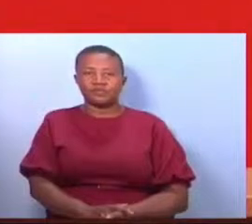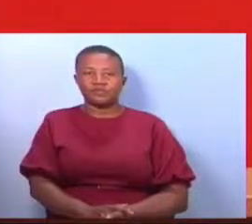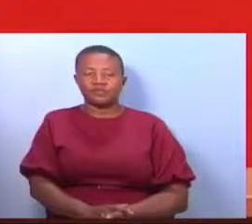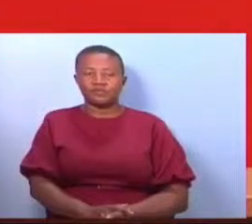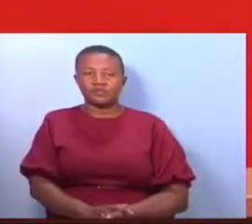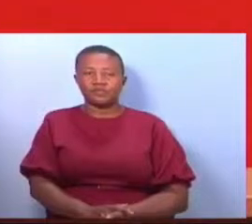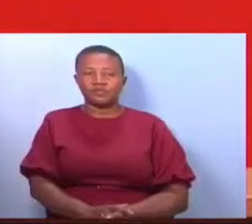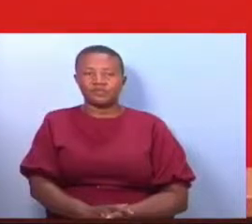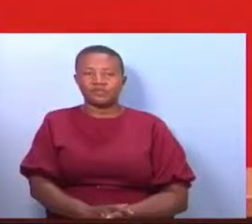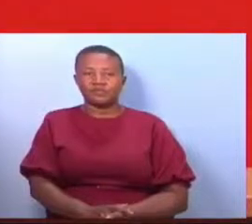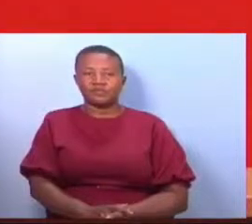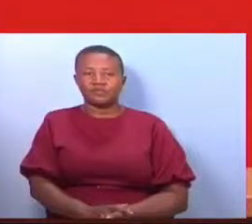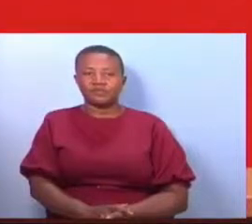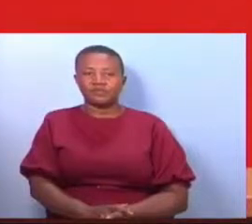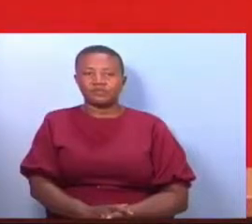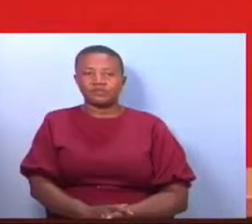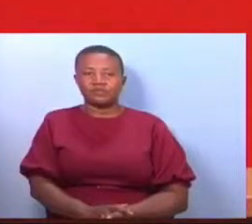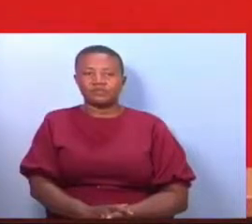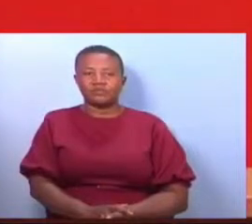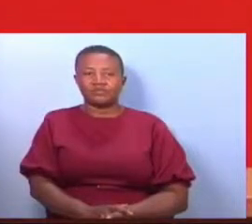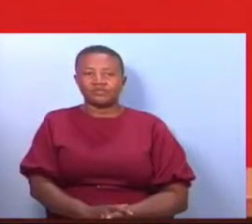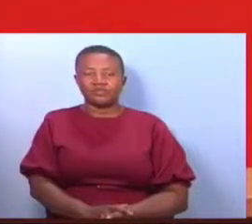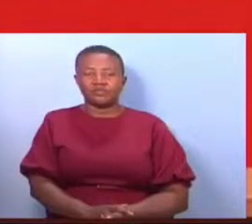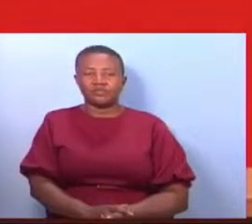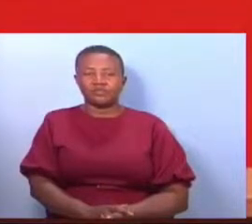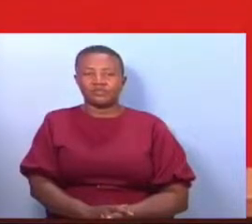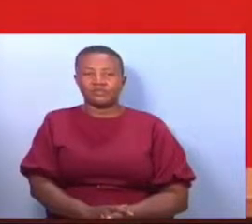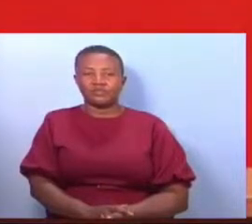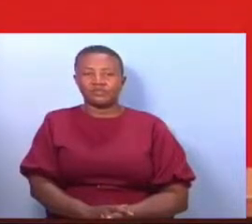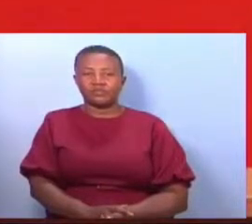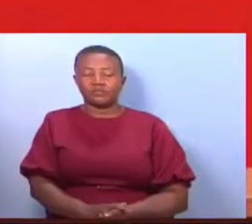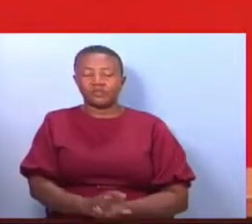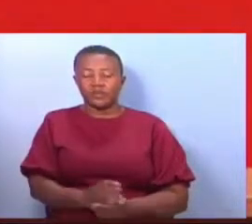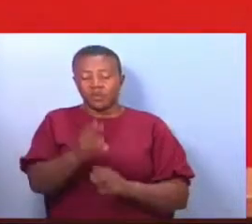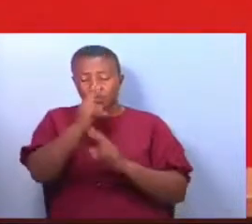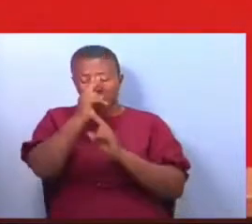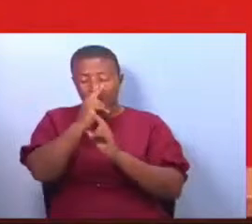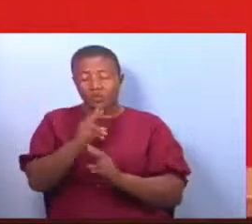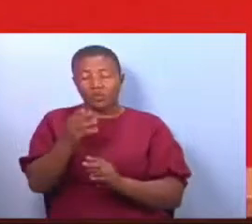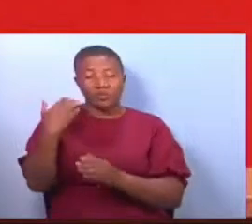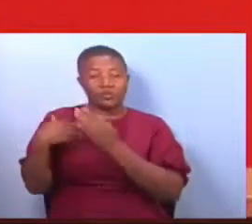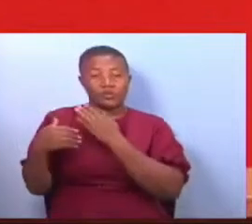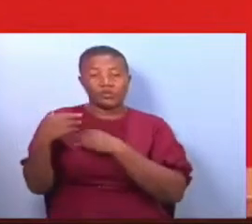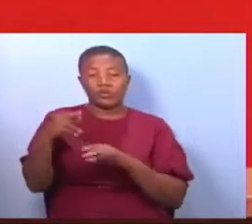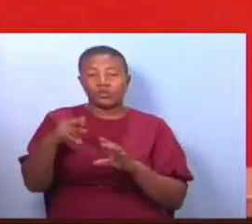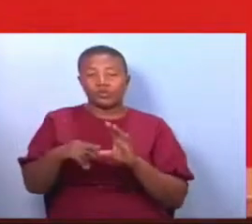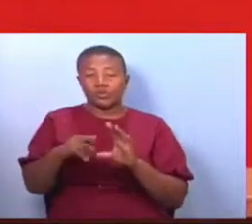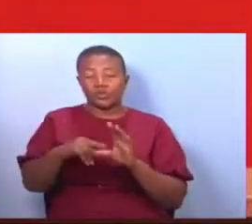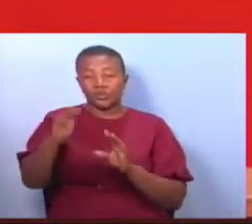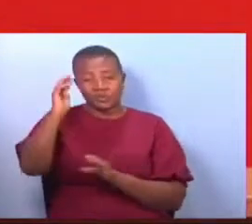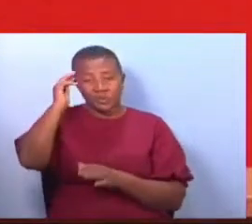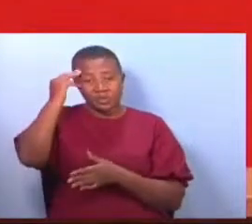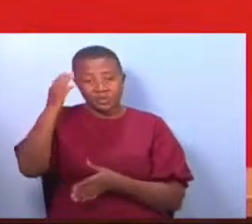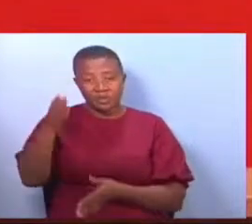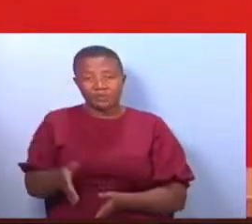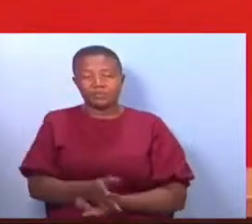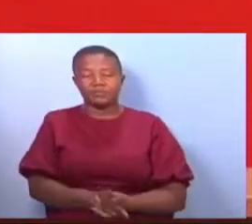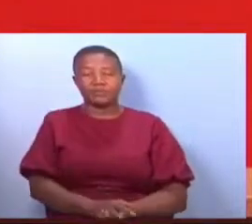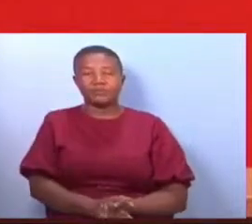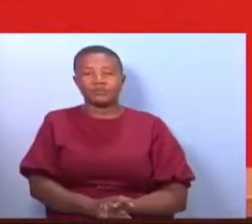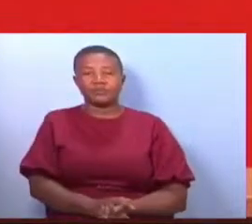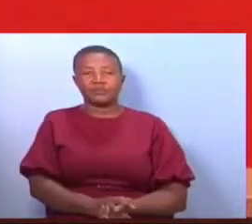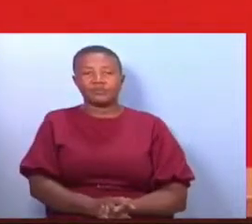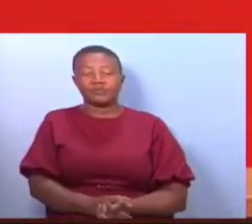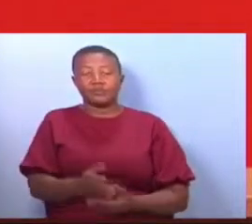Thank you, Honorable Member. Honorable former Regional Minister. Thank you, Mr. Speaker, for